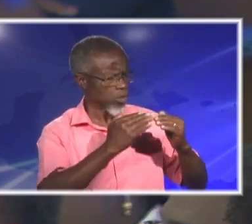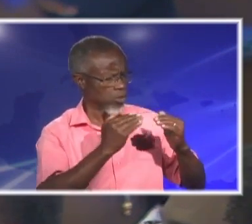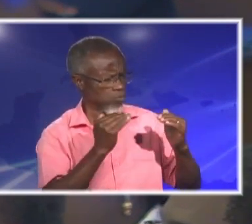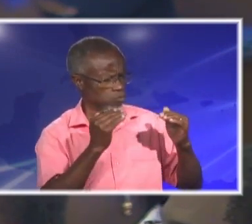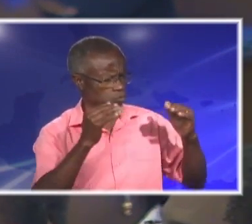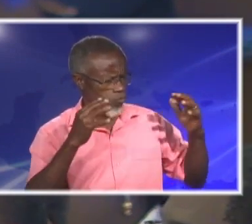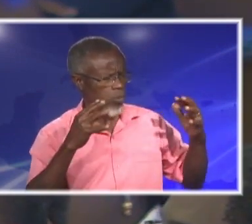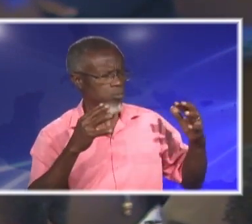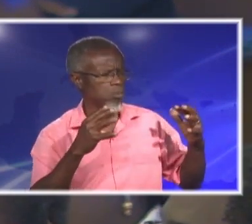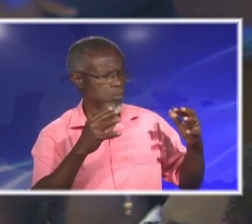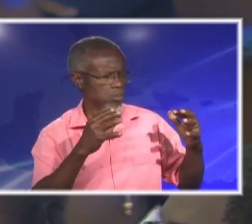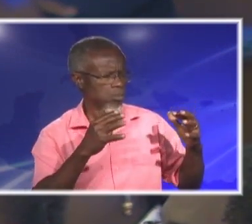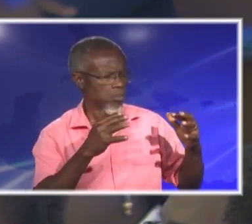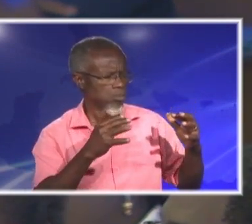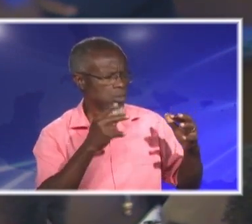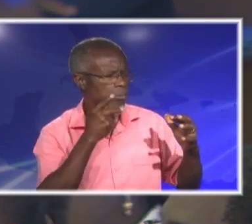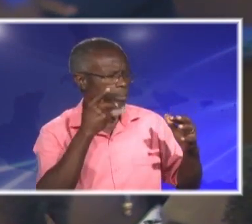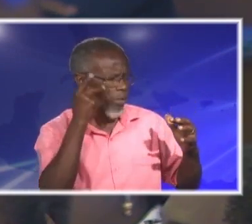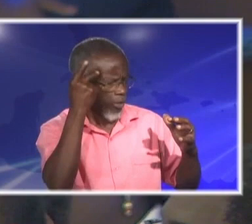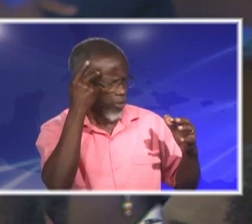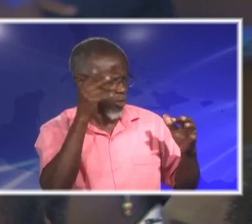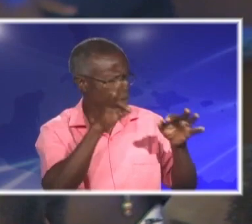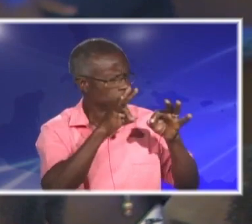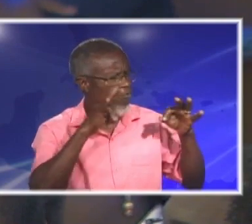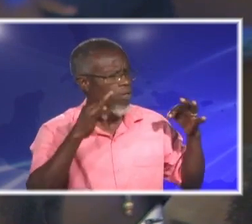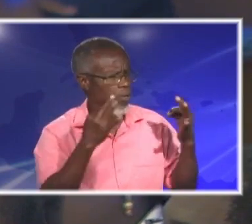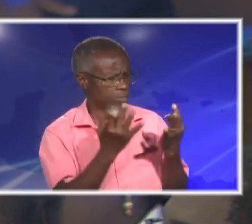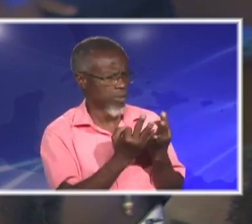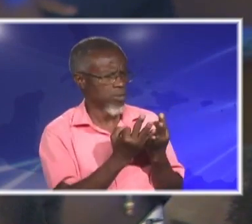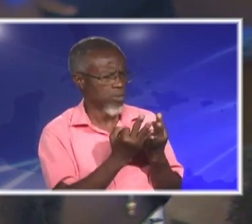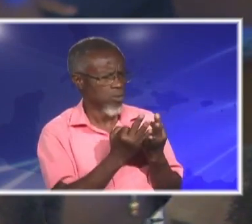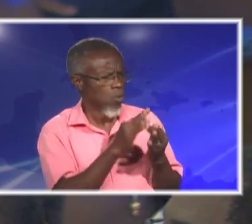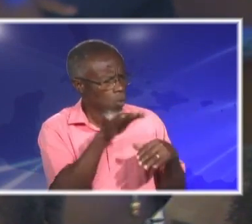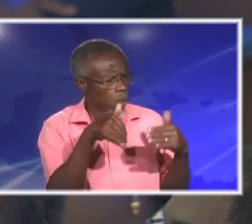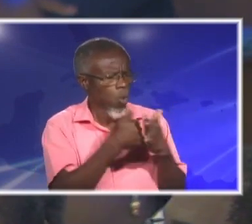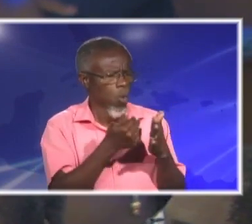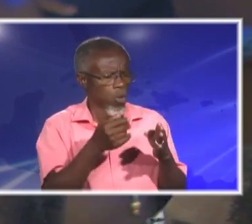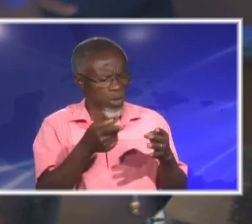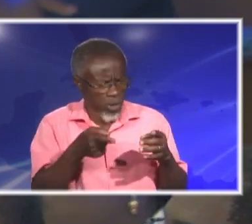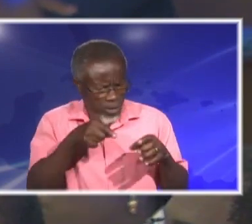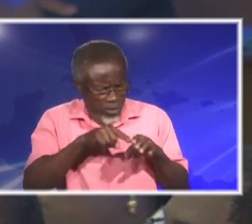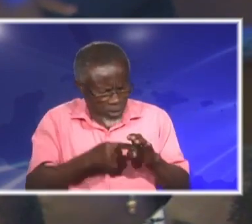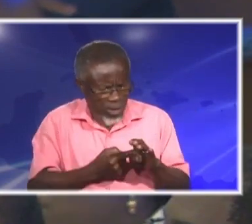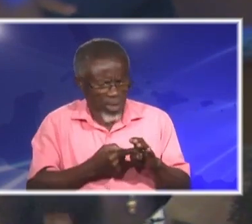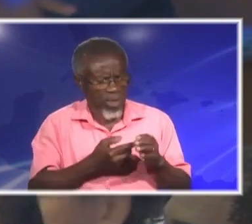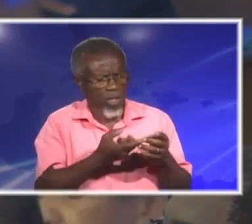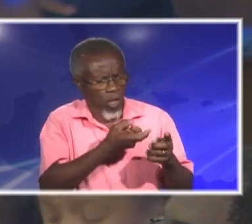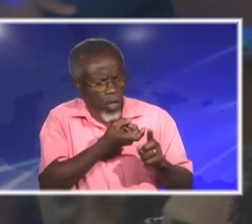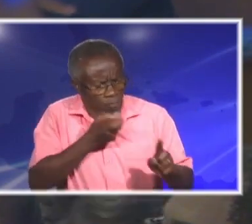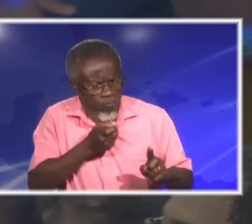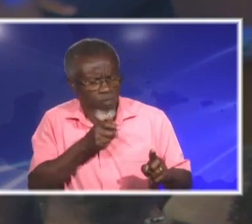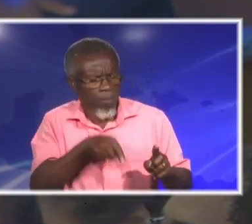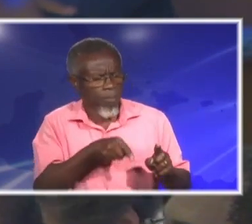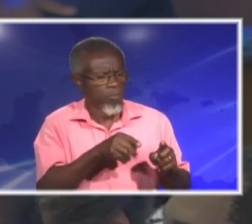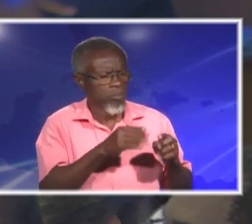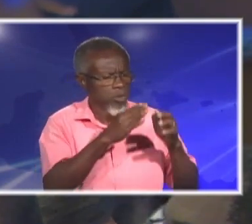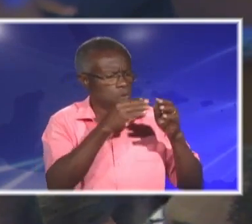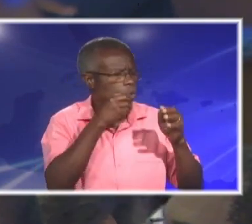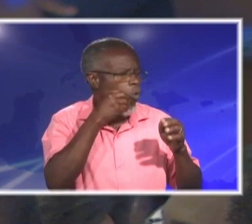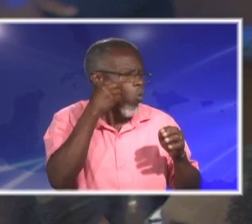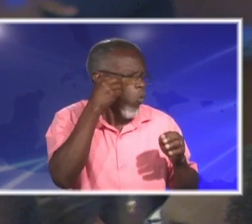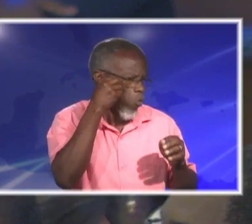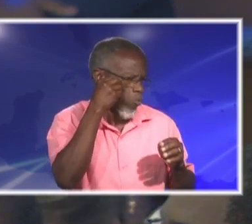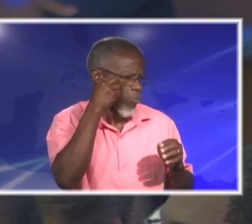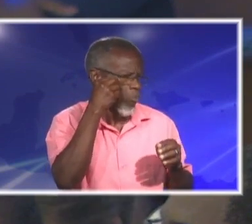where juvenile delinquency, deviant behavior, and all of these issues that we're here discussing, what is your